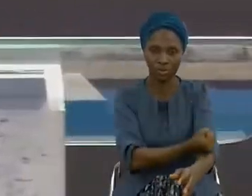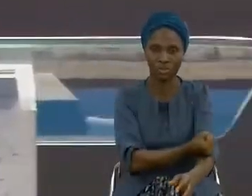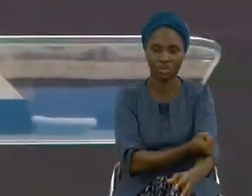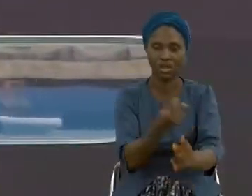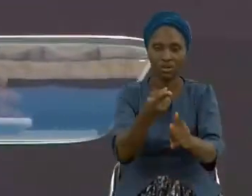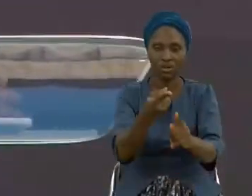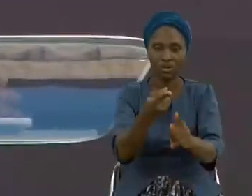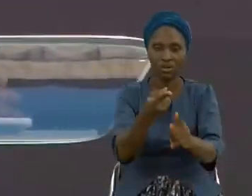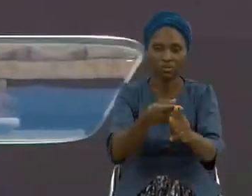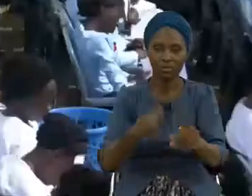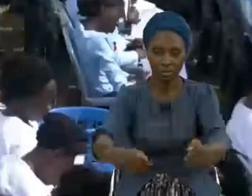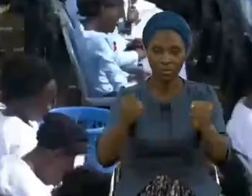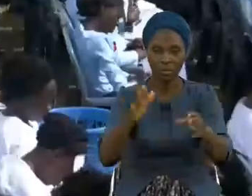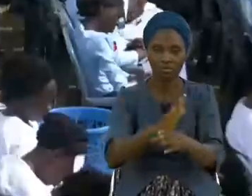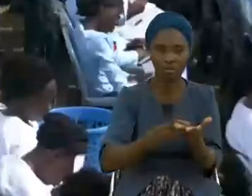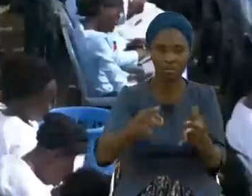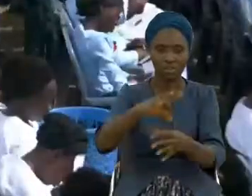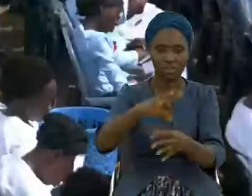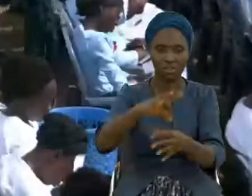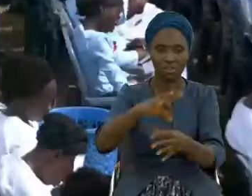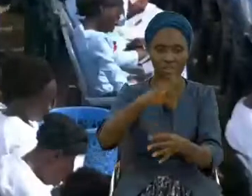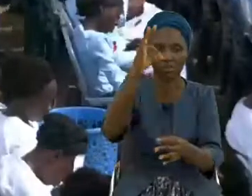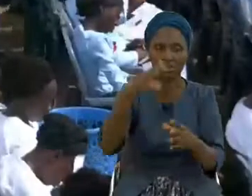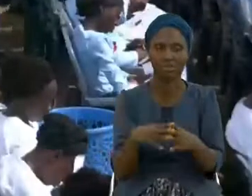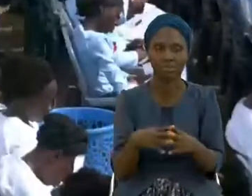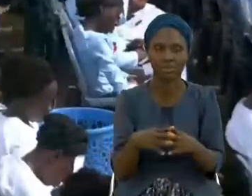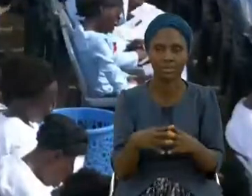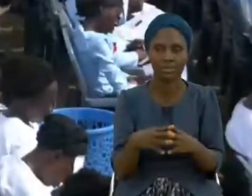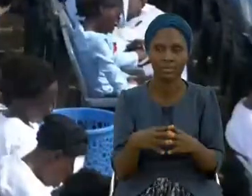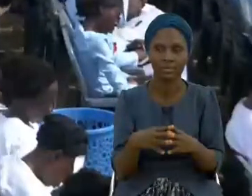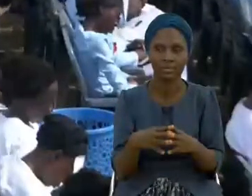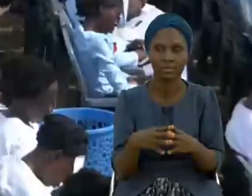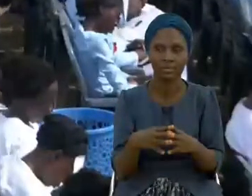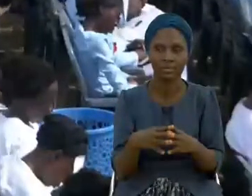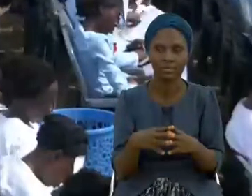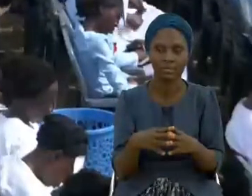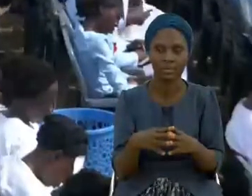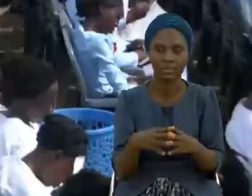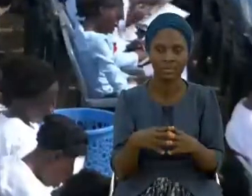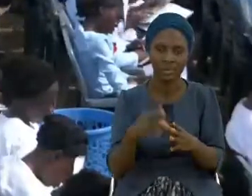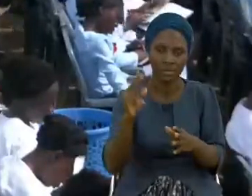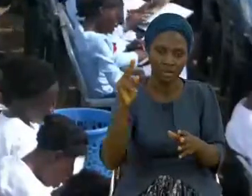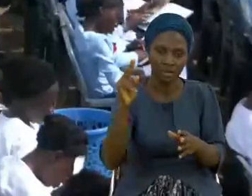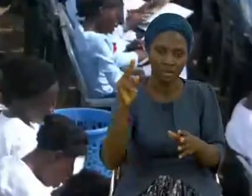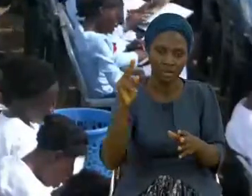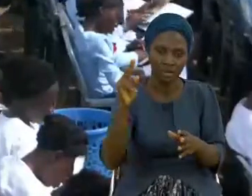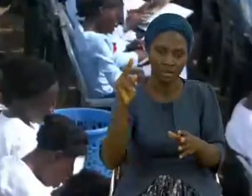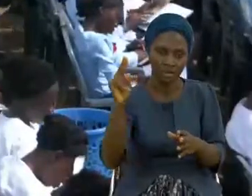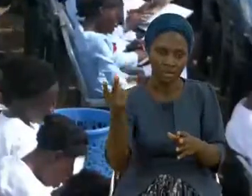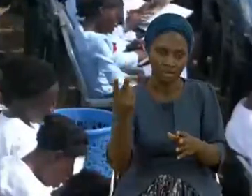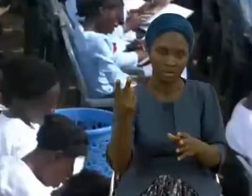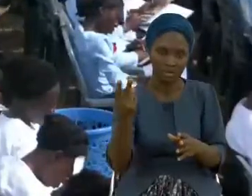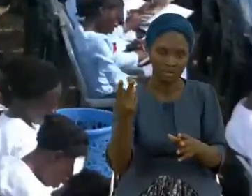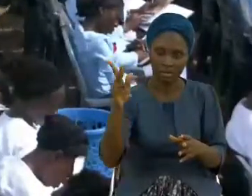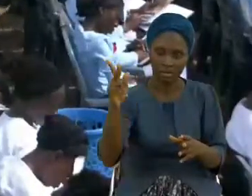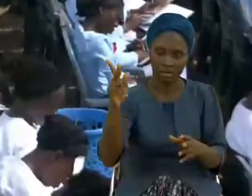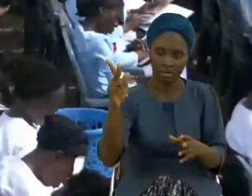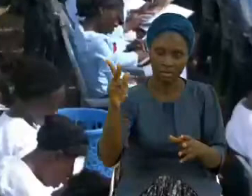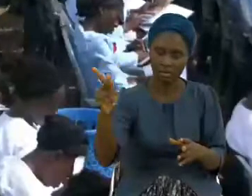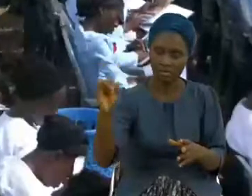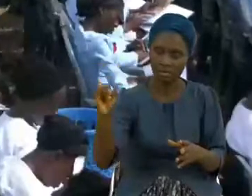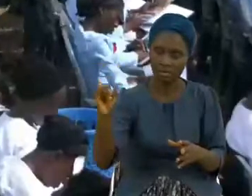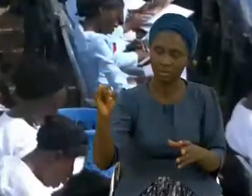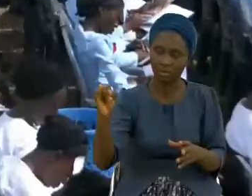kings chapter two verse eight second kings chapter two verse age and